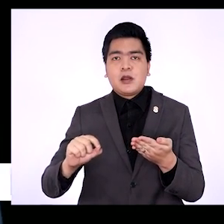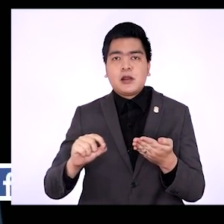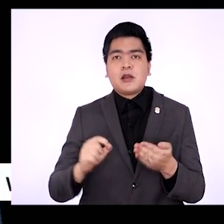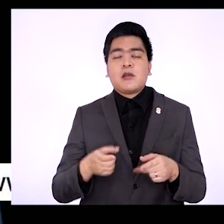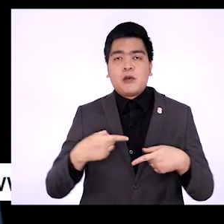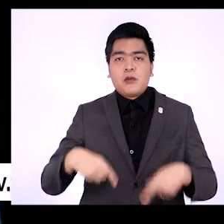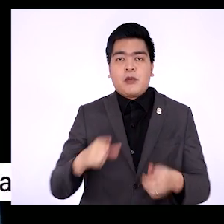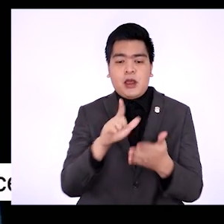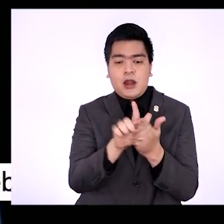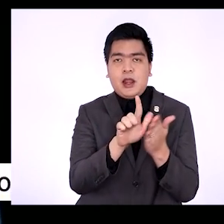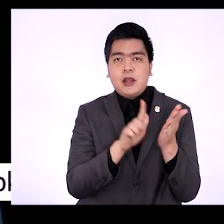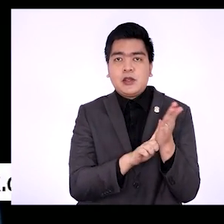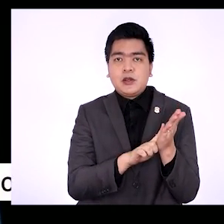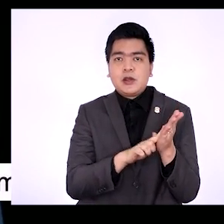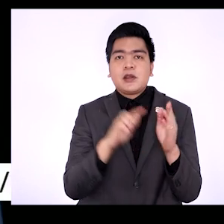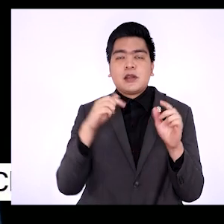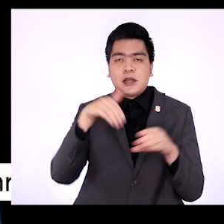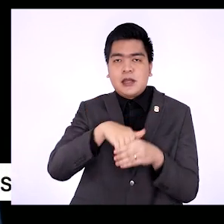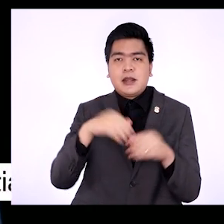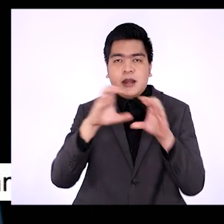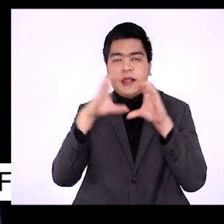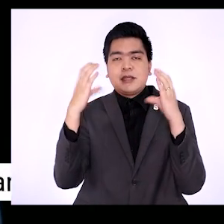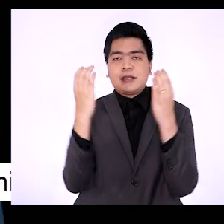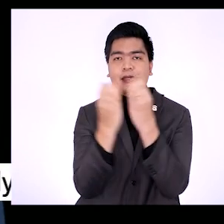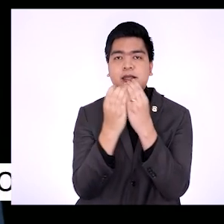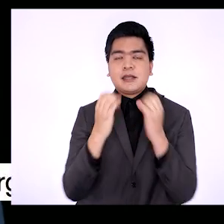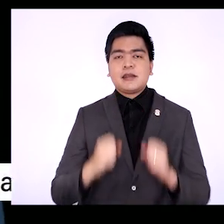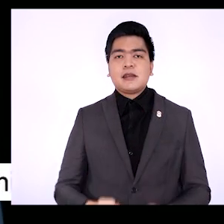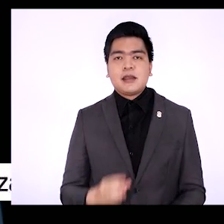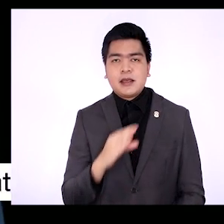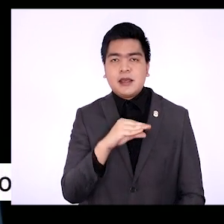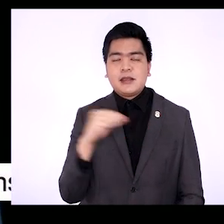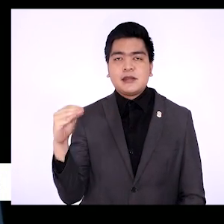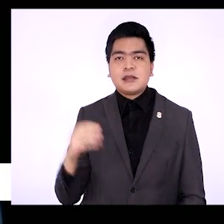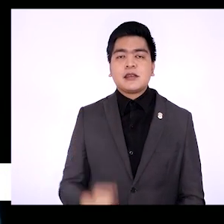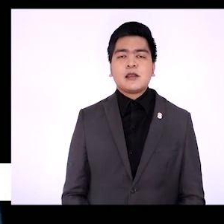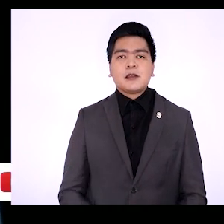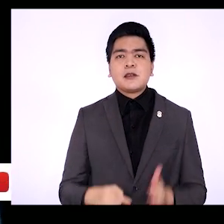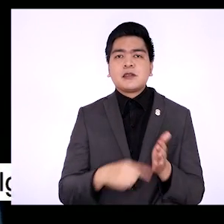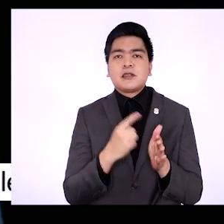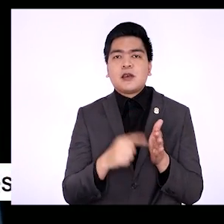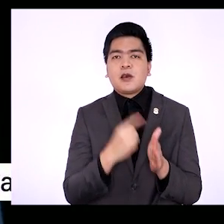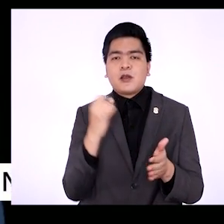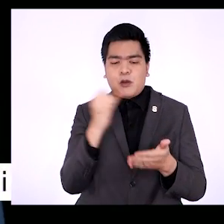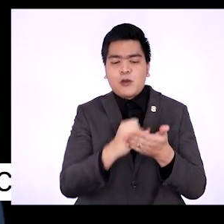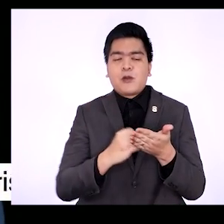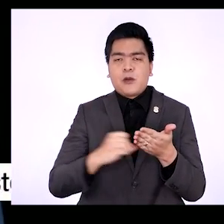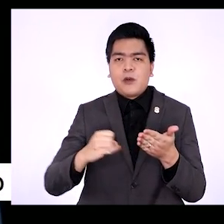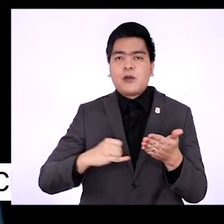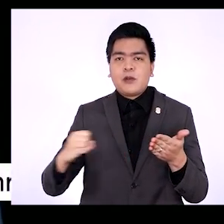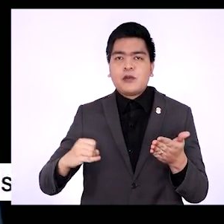a lecture that they have throughout their class. And sometimes they even